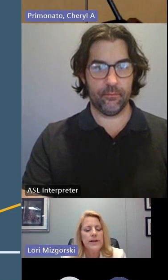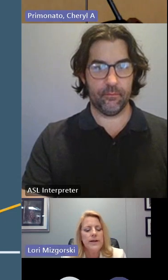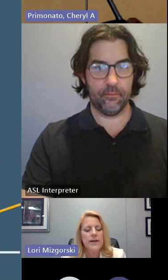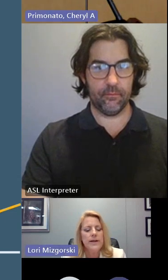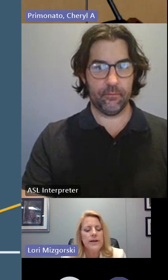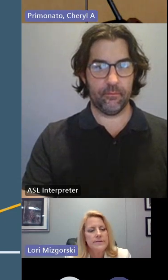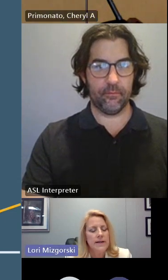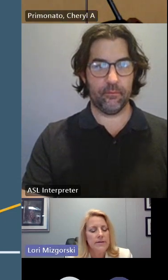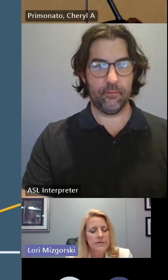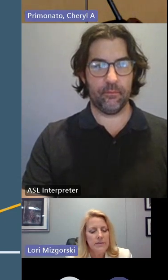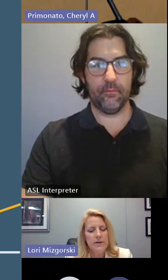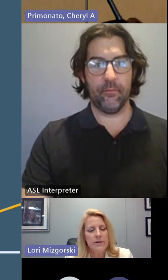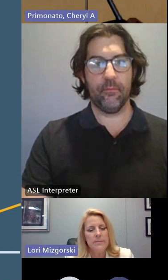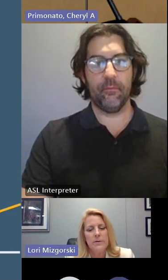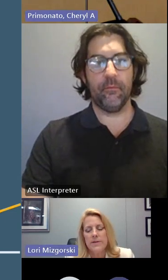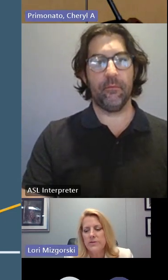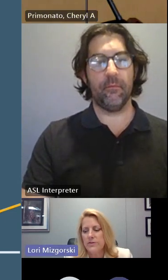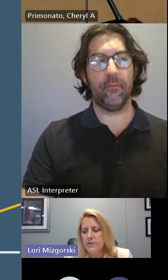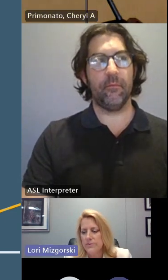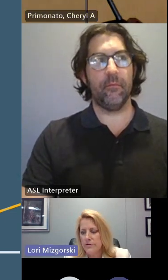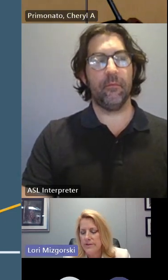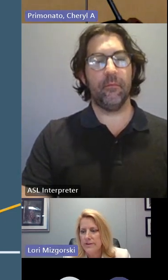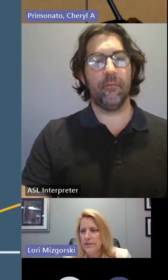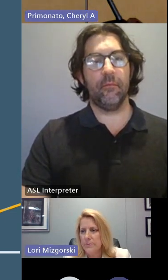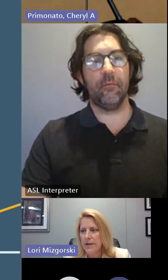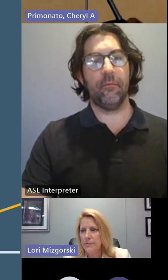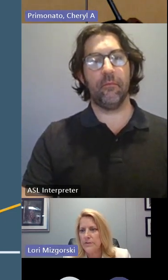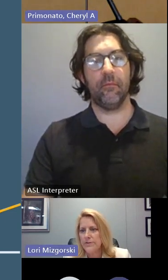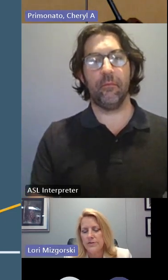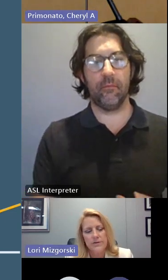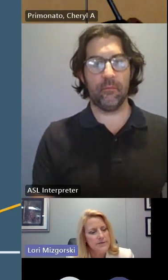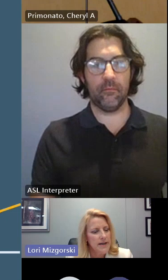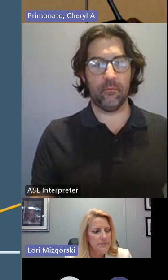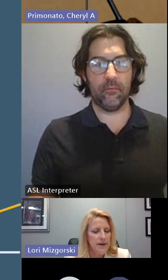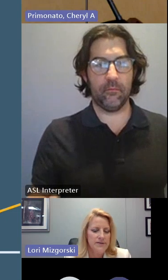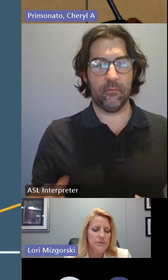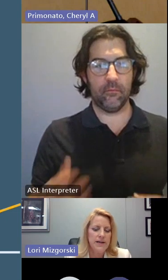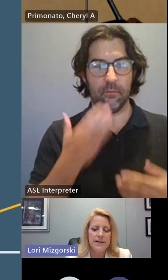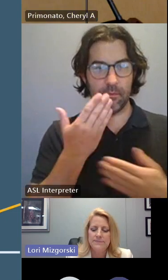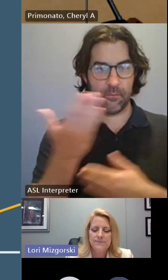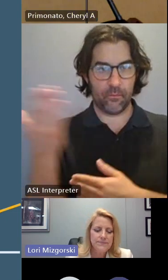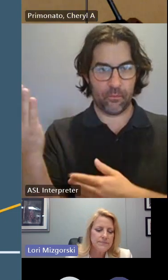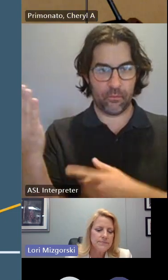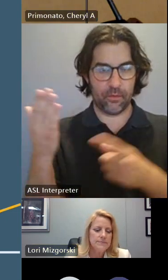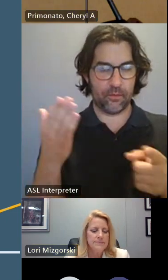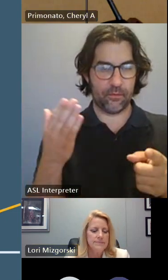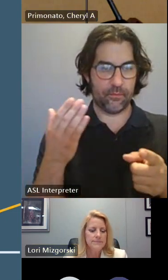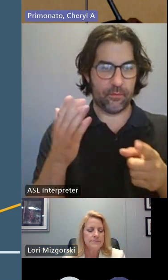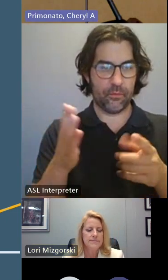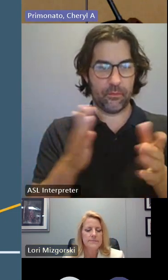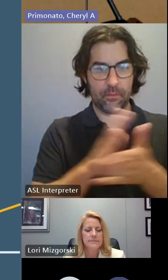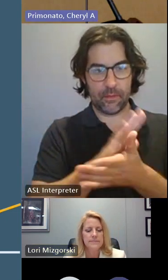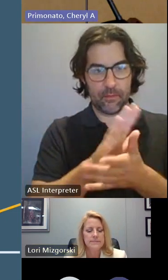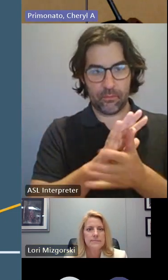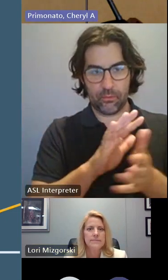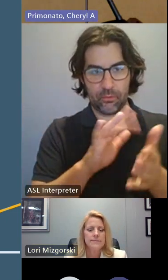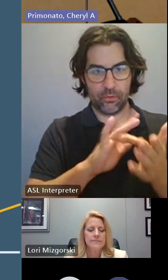Good morning. I'll give everyone a moment to get their papers or iPads ready.